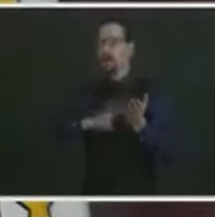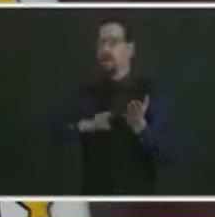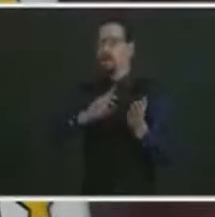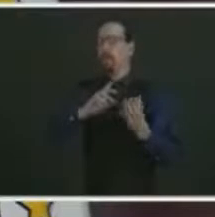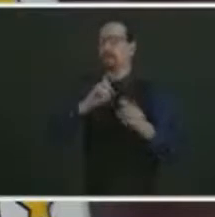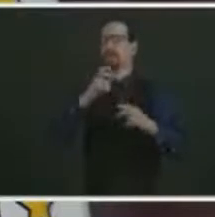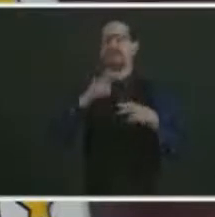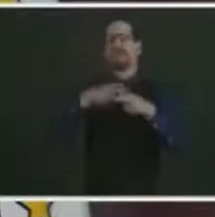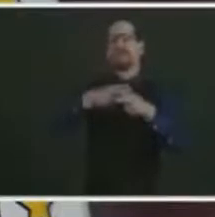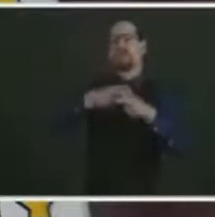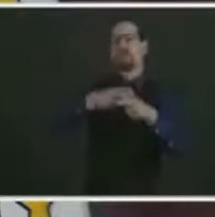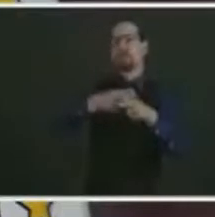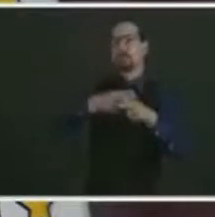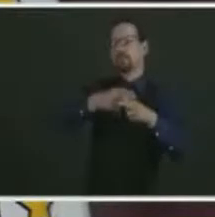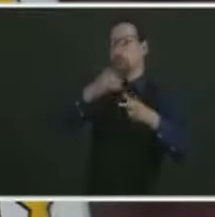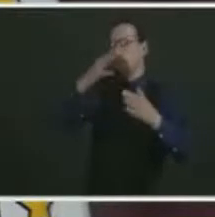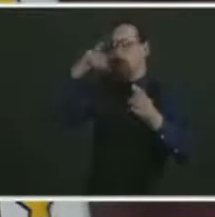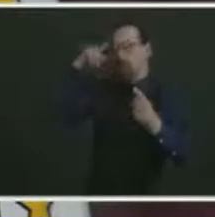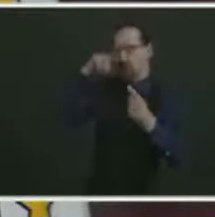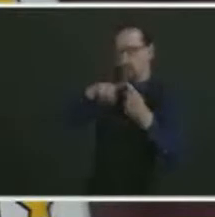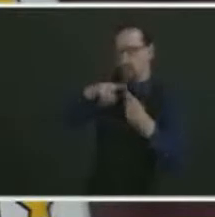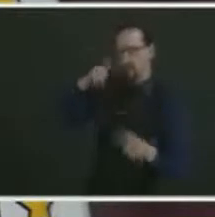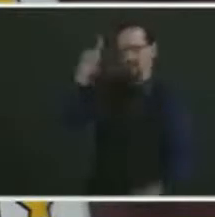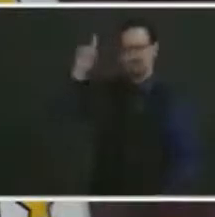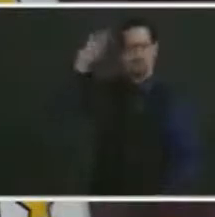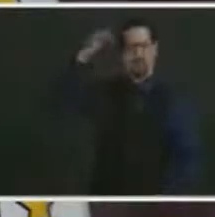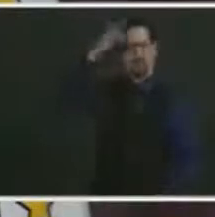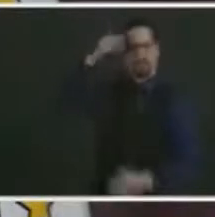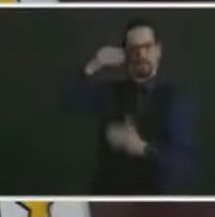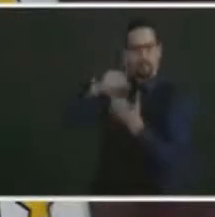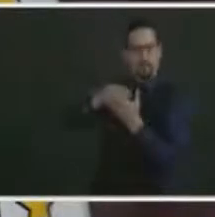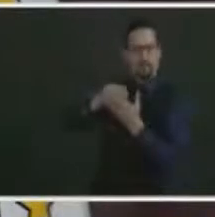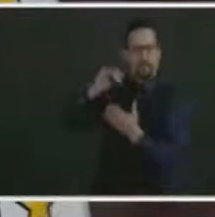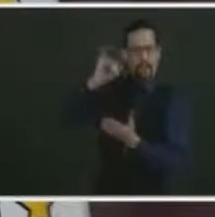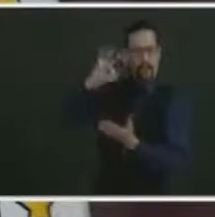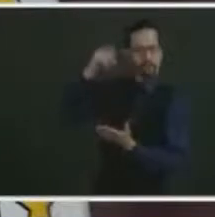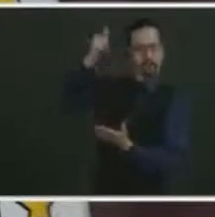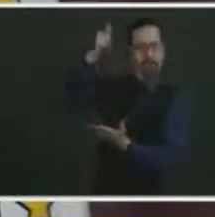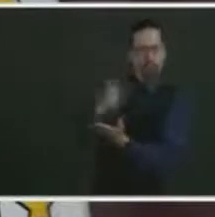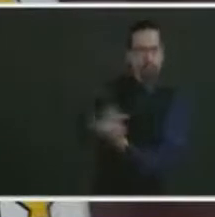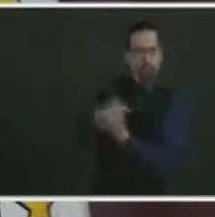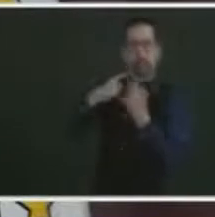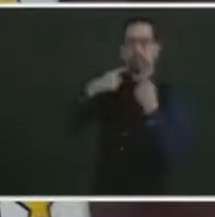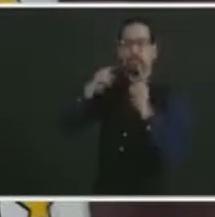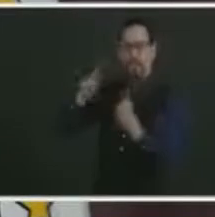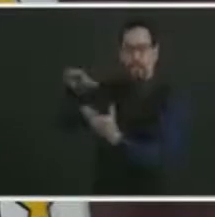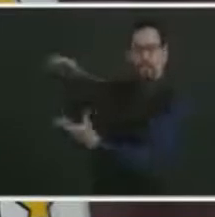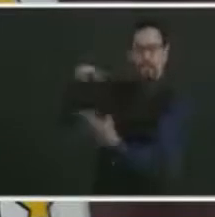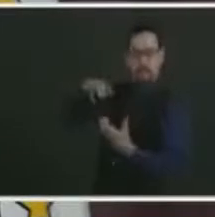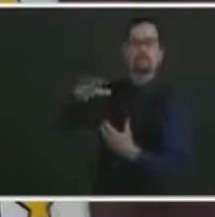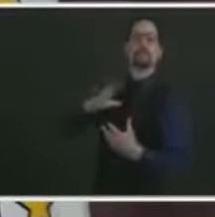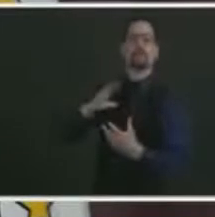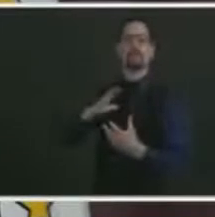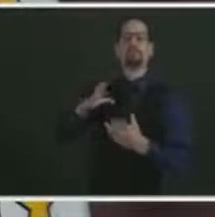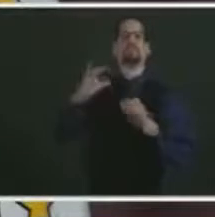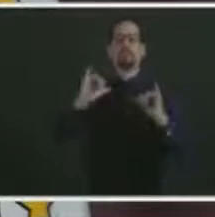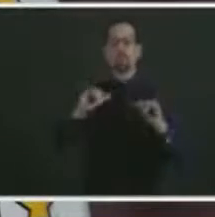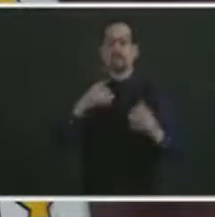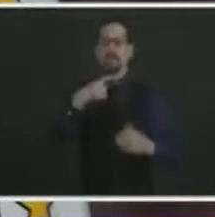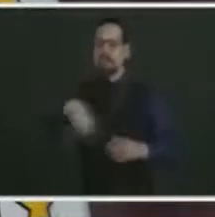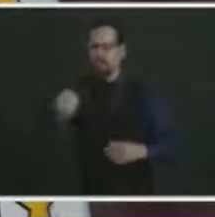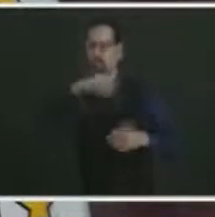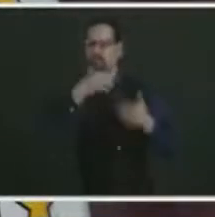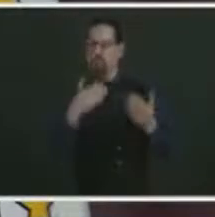government. And I would like to strongly encourage all state employees, public employees, to sign up and take advantage of the work